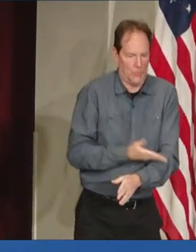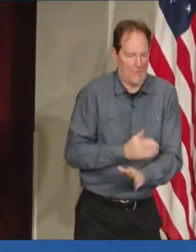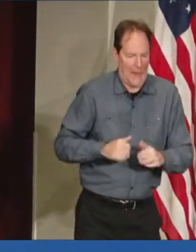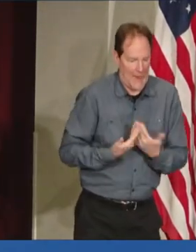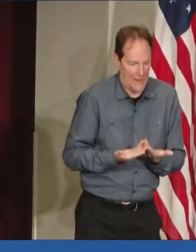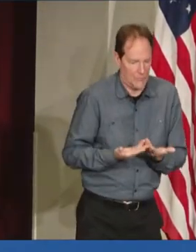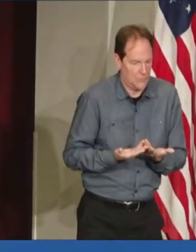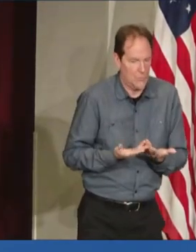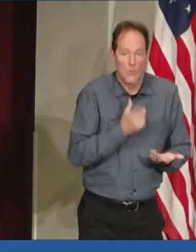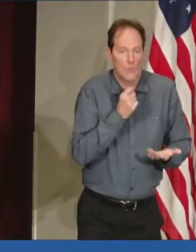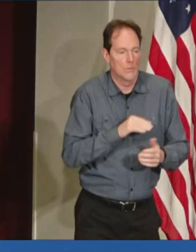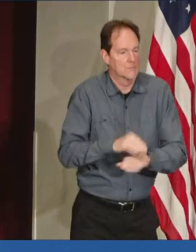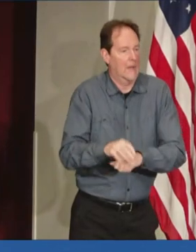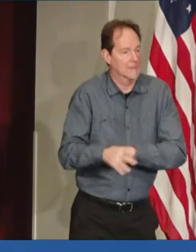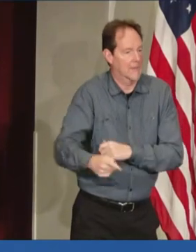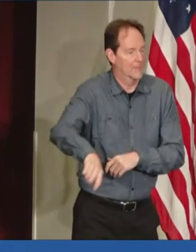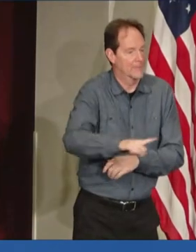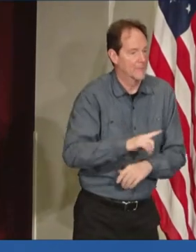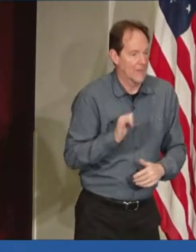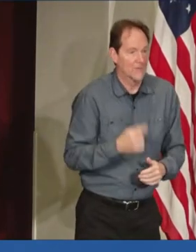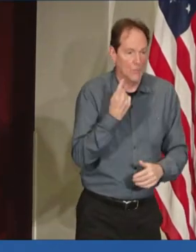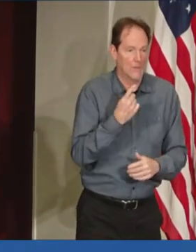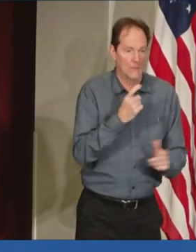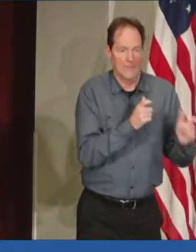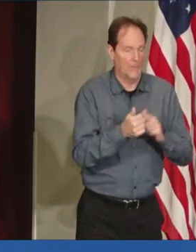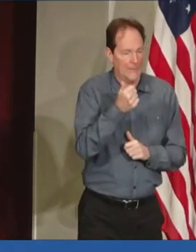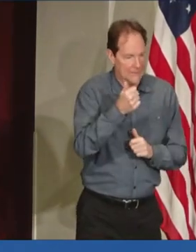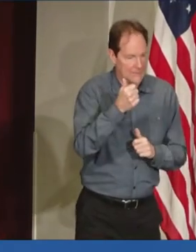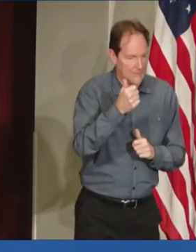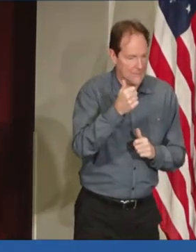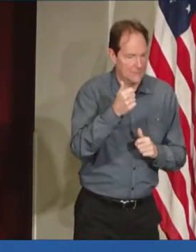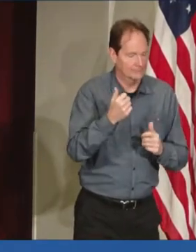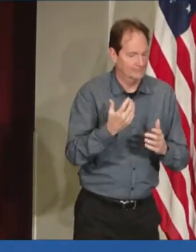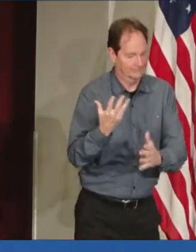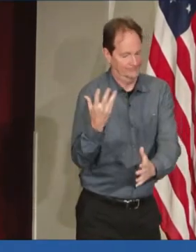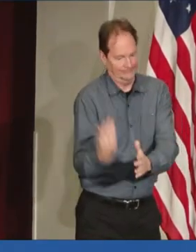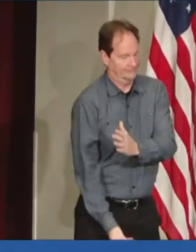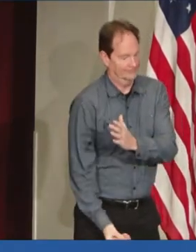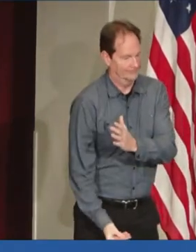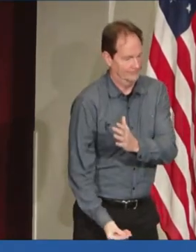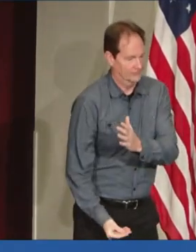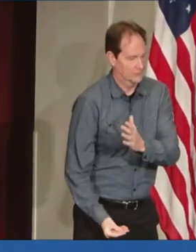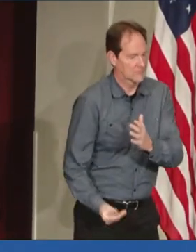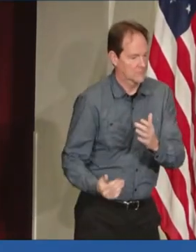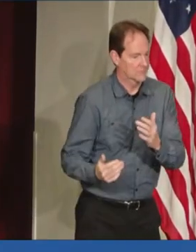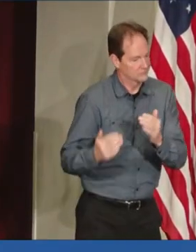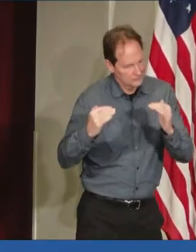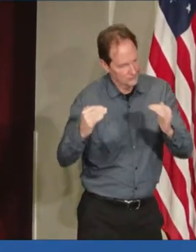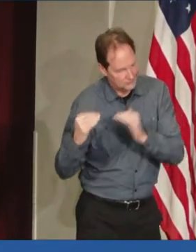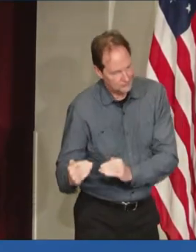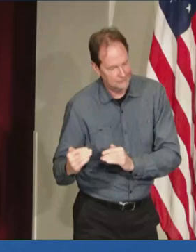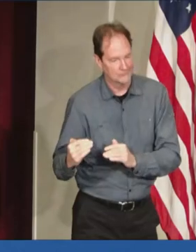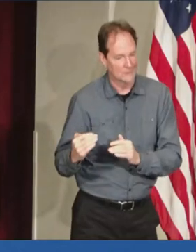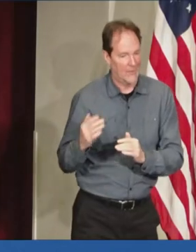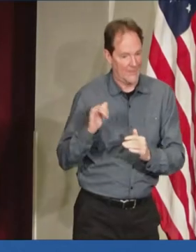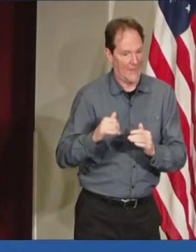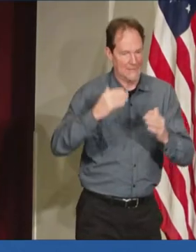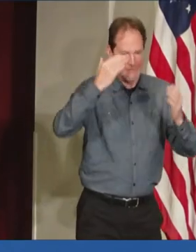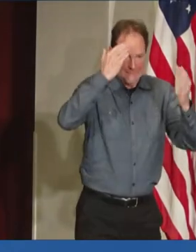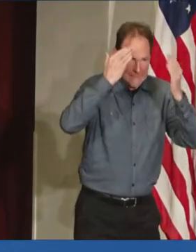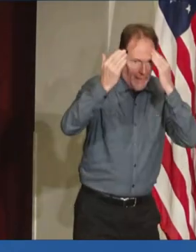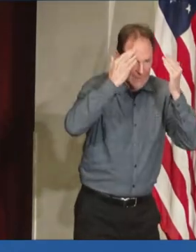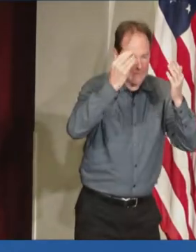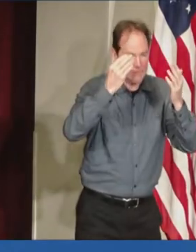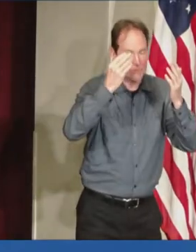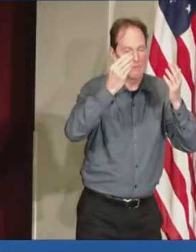whatever the area is, I would say that's one of the biggest deficits, is really ramping up the knowledge that people